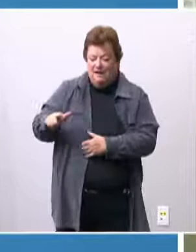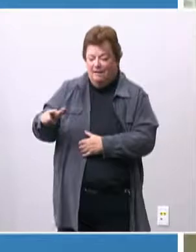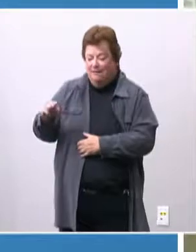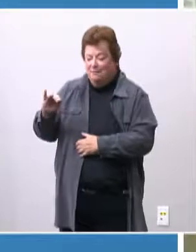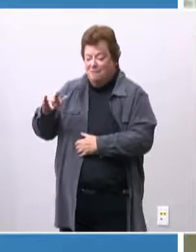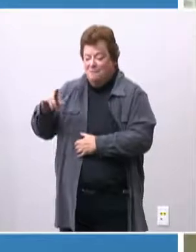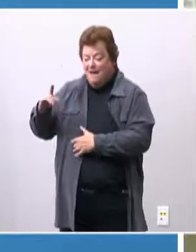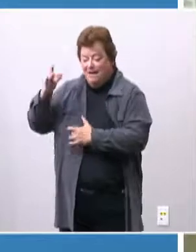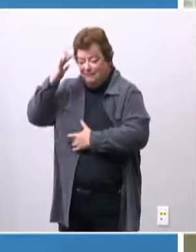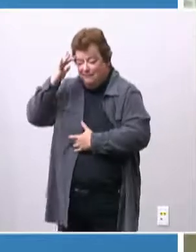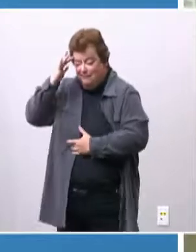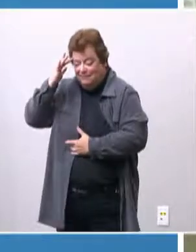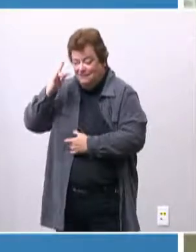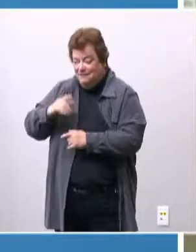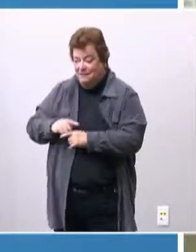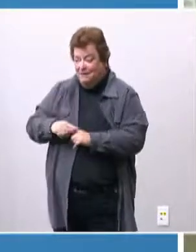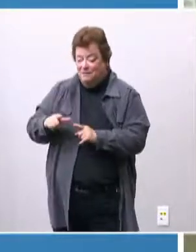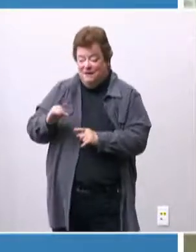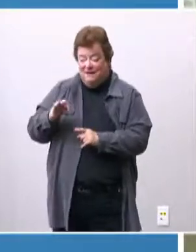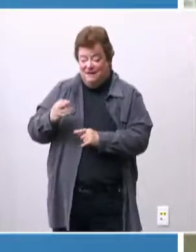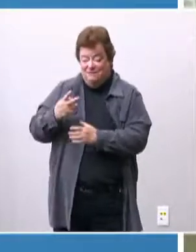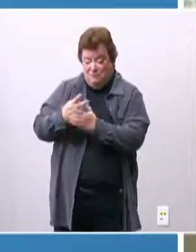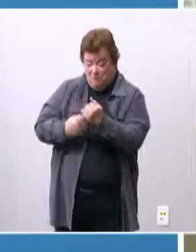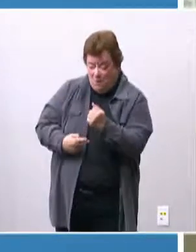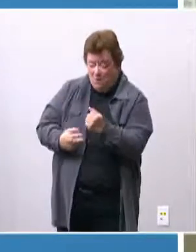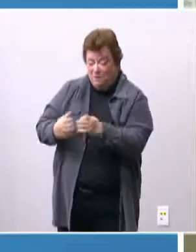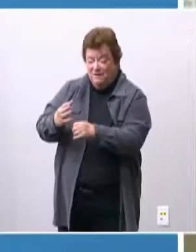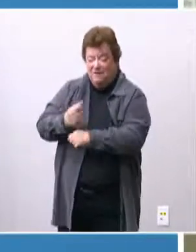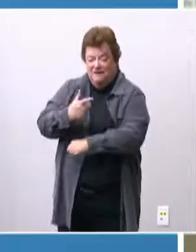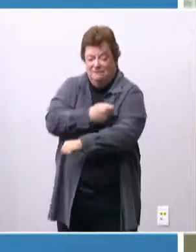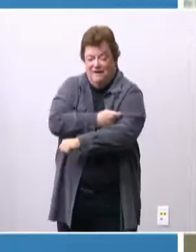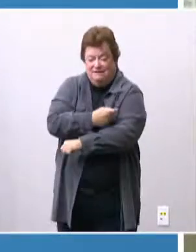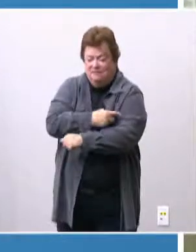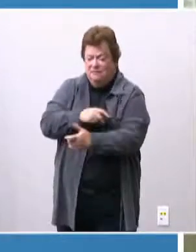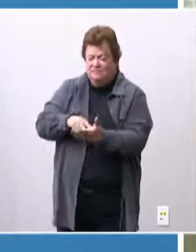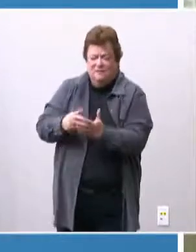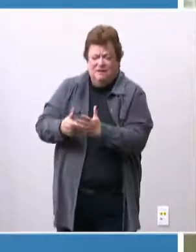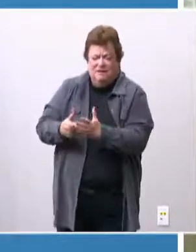but if they both would have been vaccinated, neither one of them